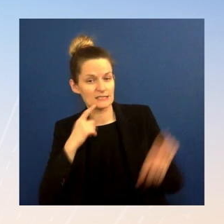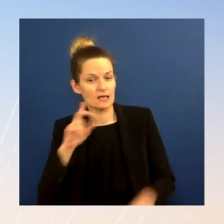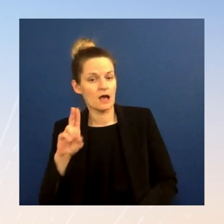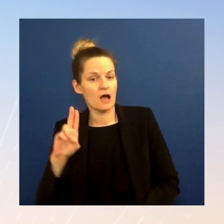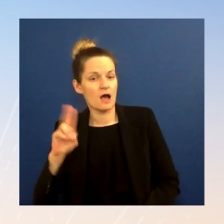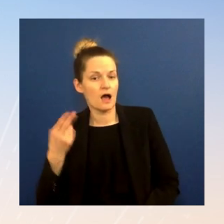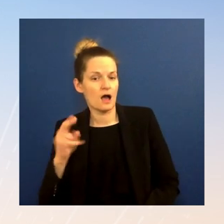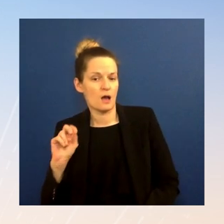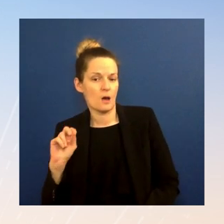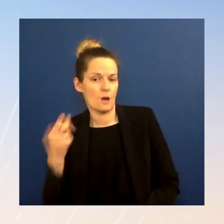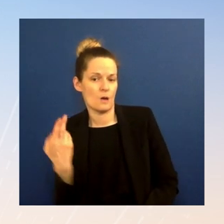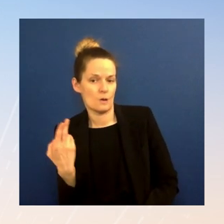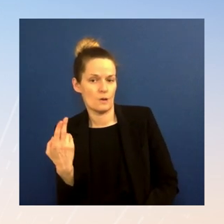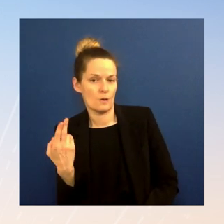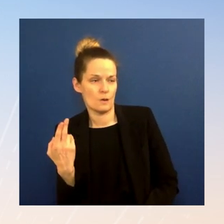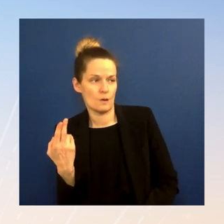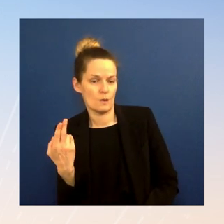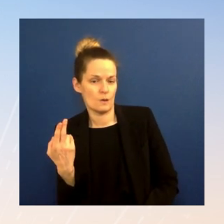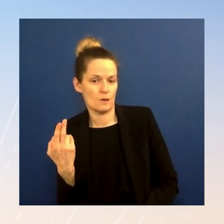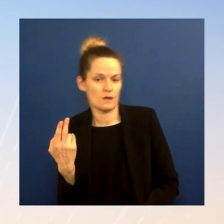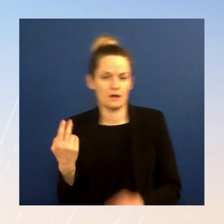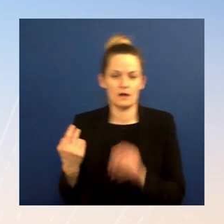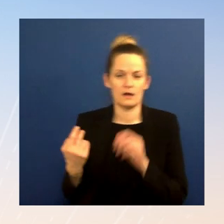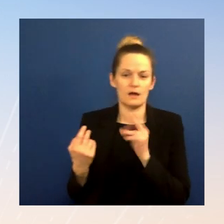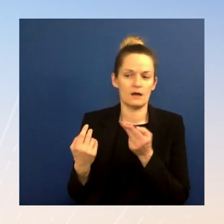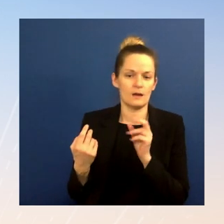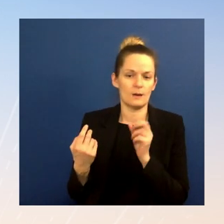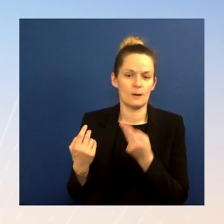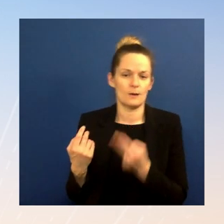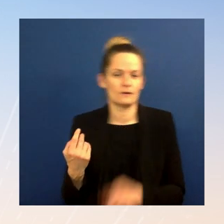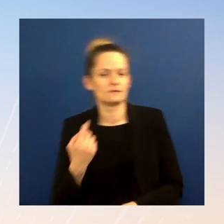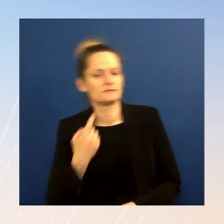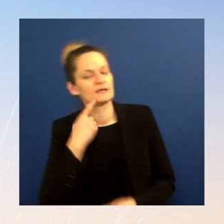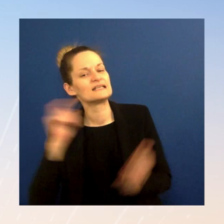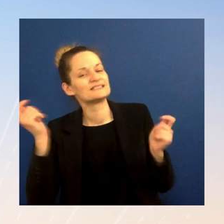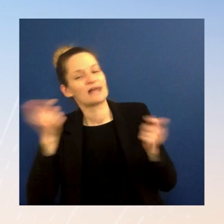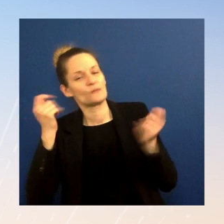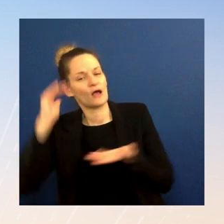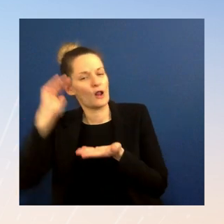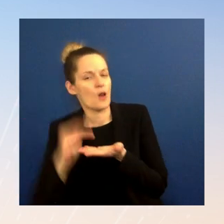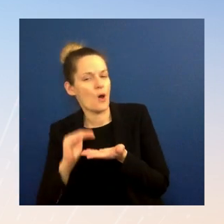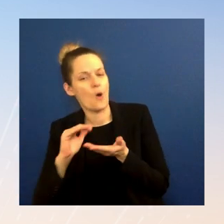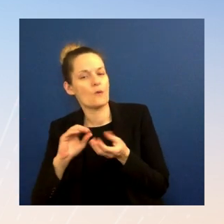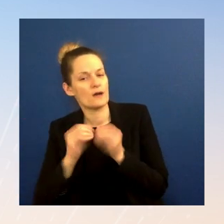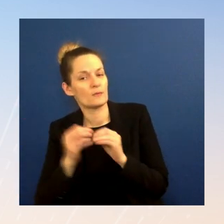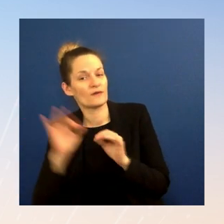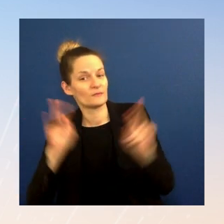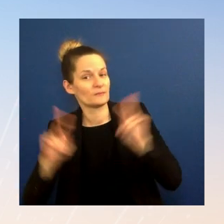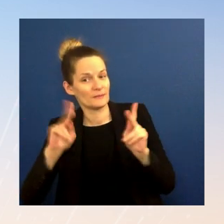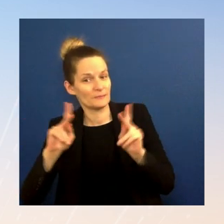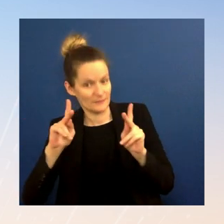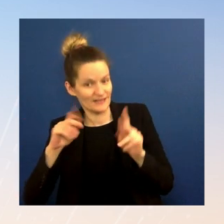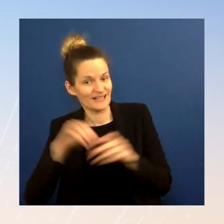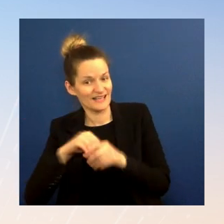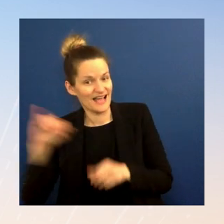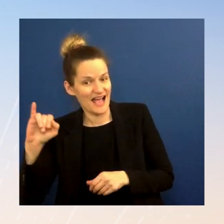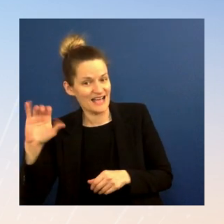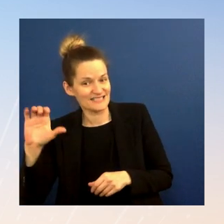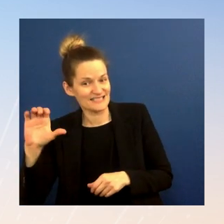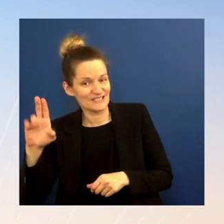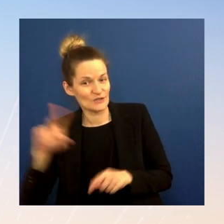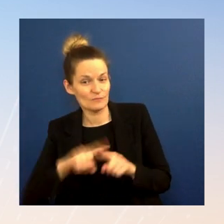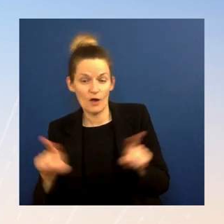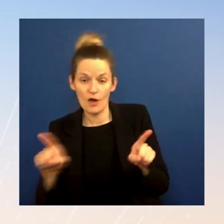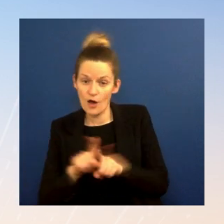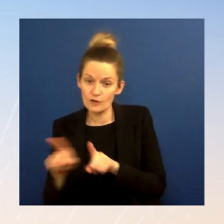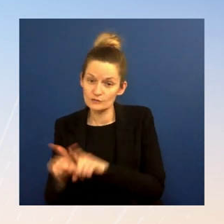in ICUs today because of COVID. But he also wrote, quote, there's a great risk of a new wave. And there are certainly, we're seeing cases